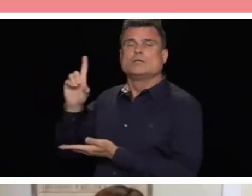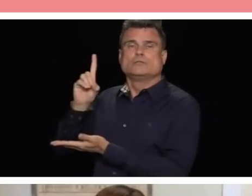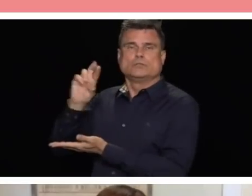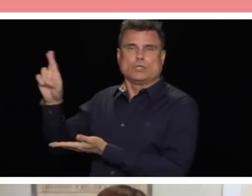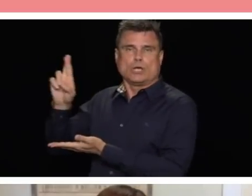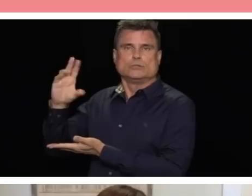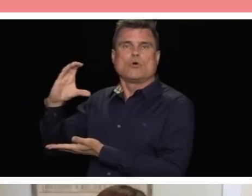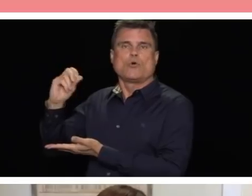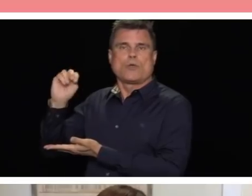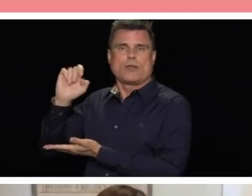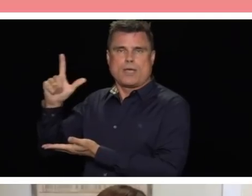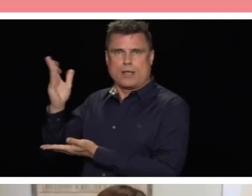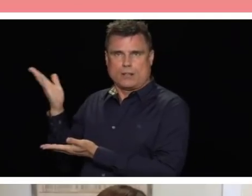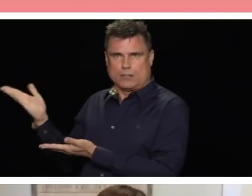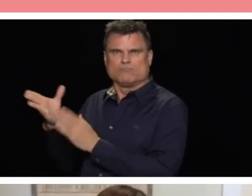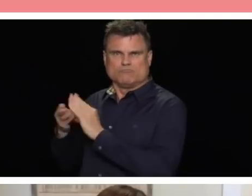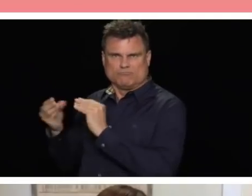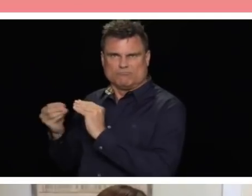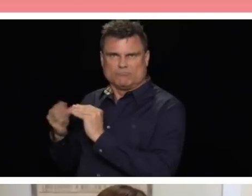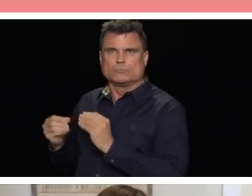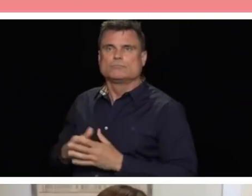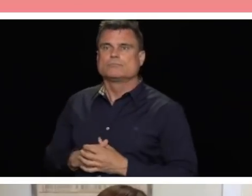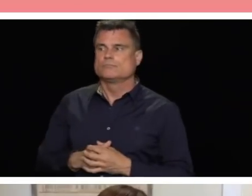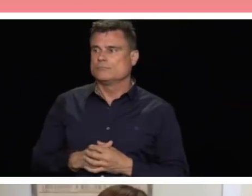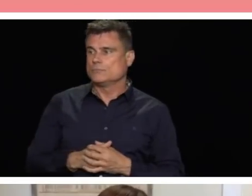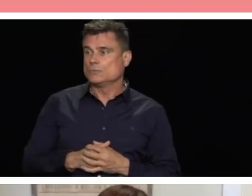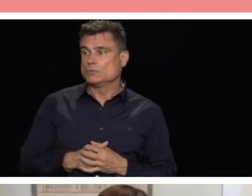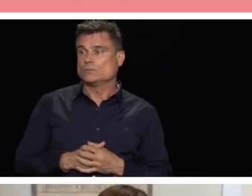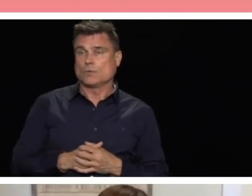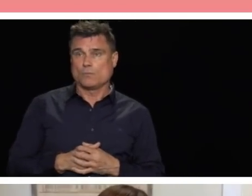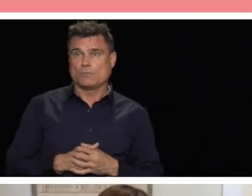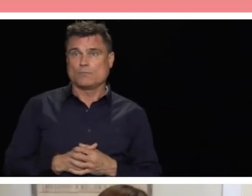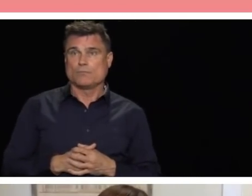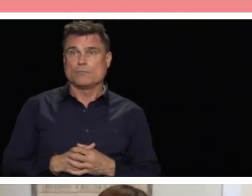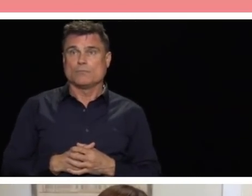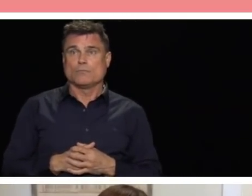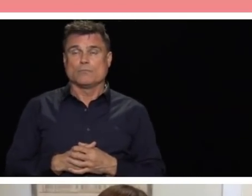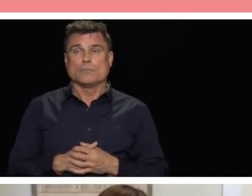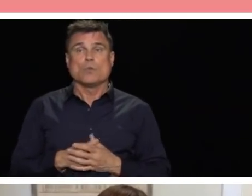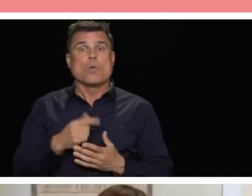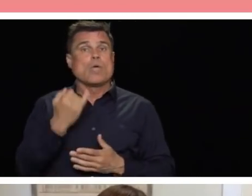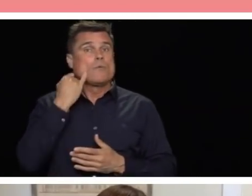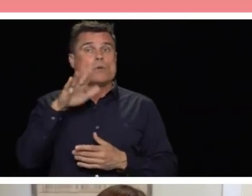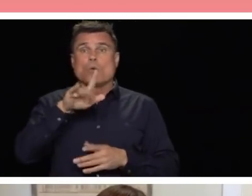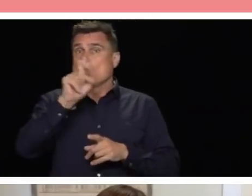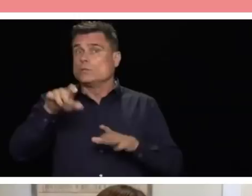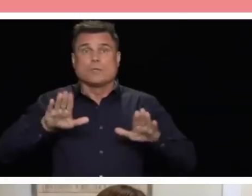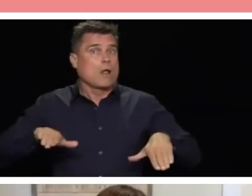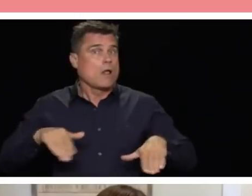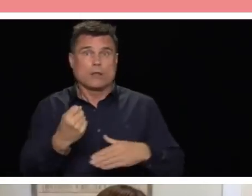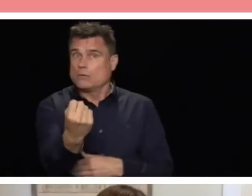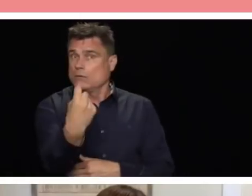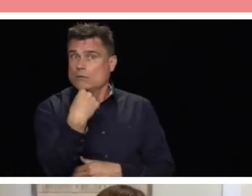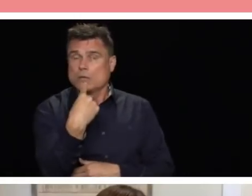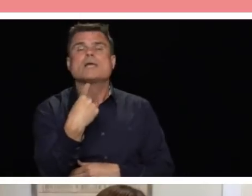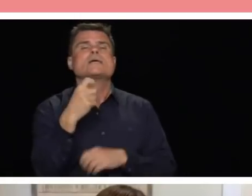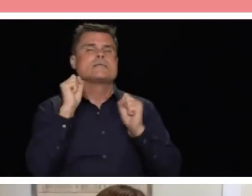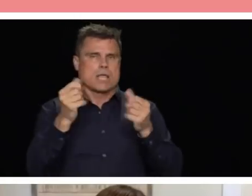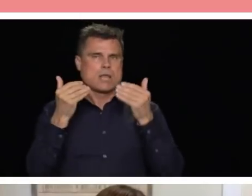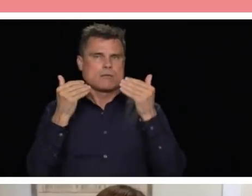were unable to submit a question ahead of time, you can ask it in the comment section of the live event here on